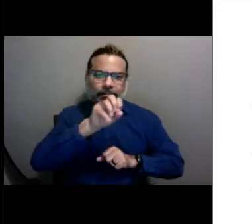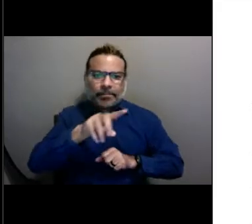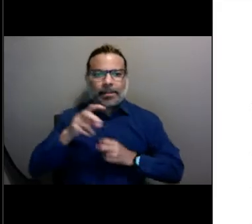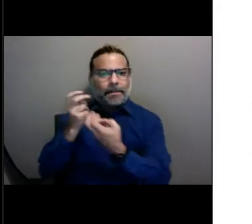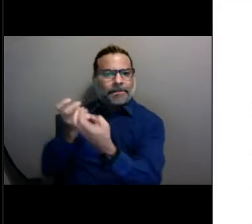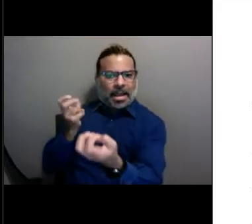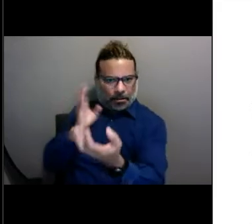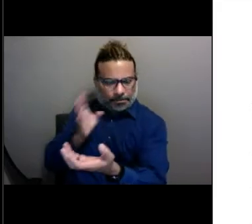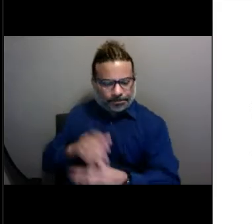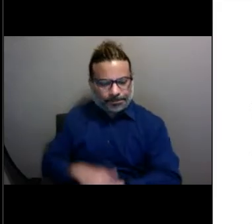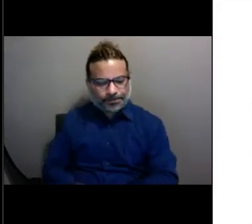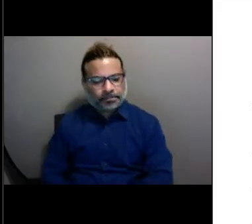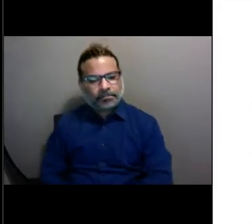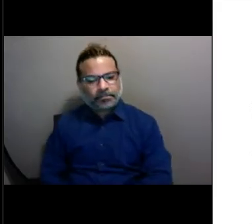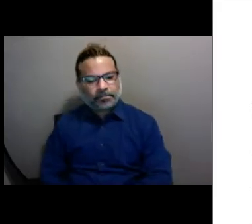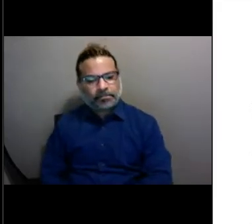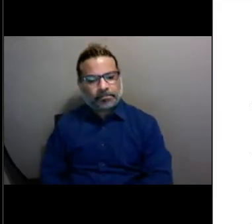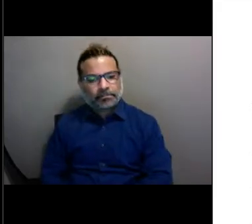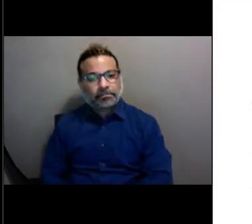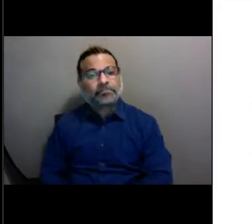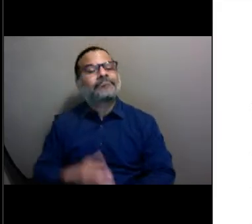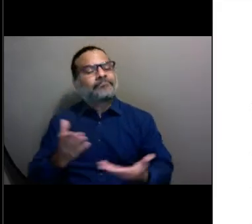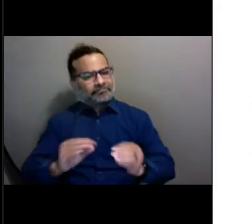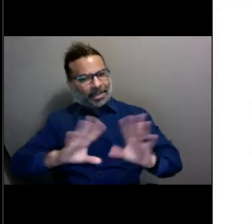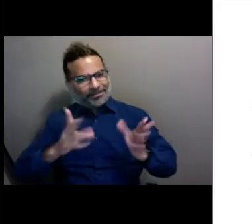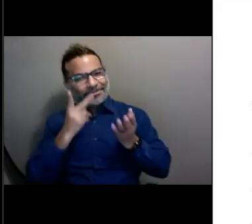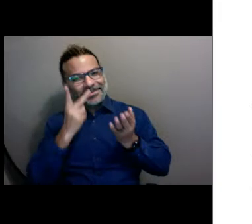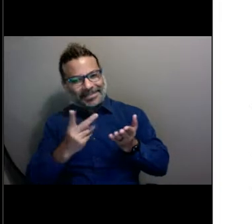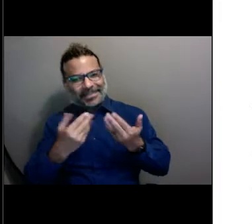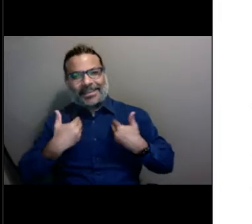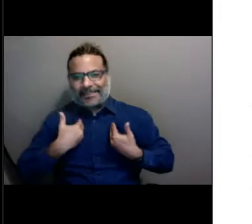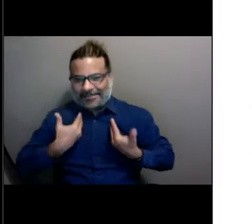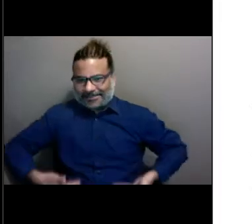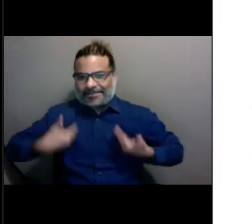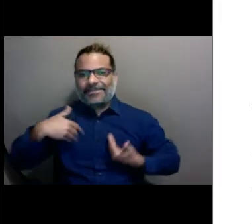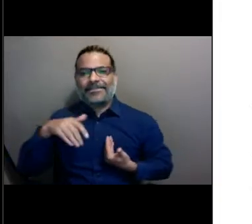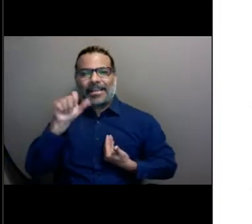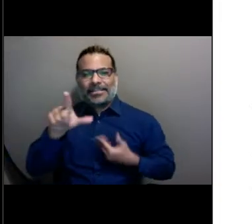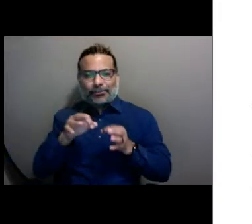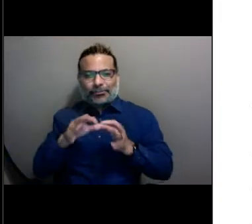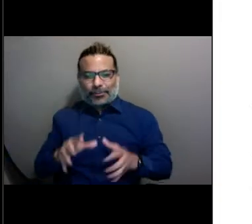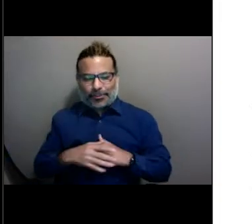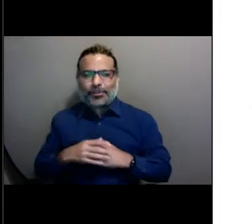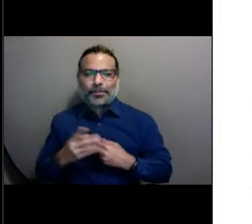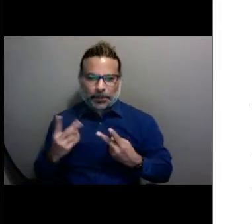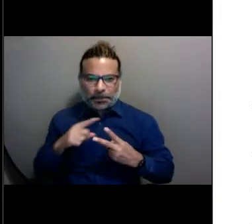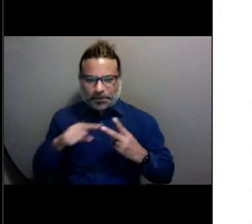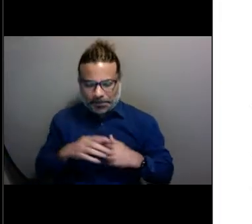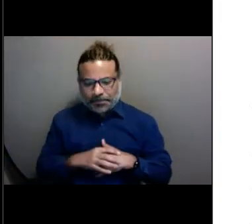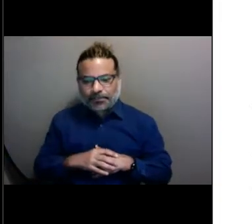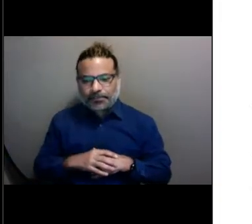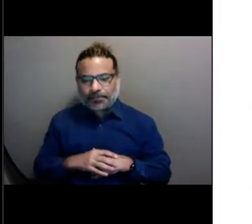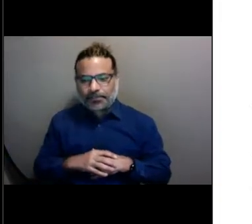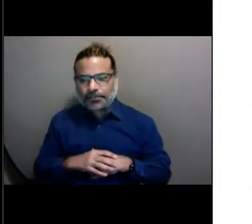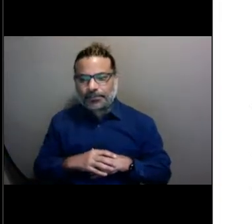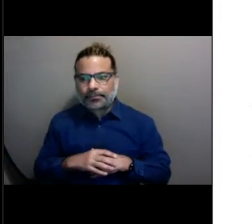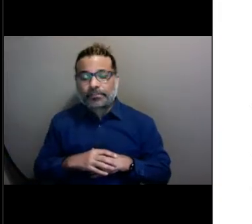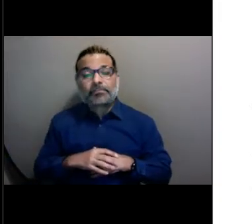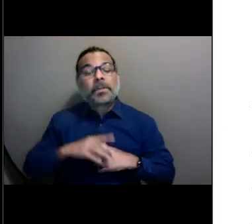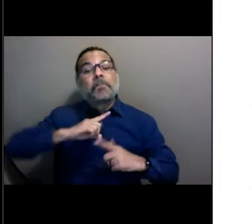you can see, we have an ASL interpreter here with us, as well